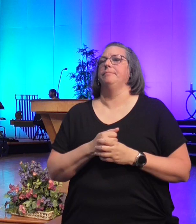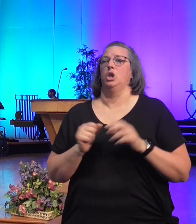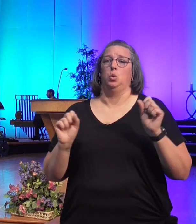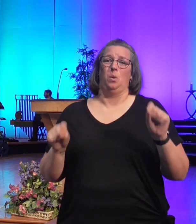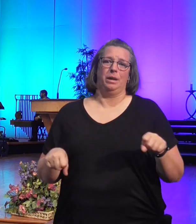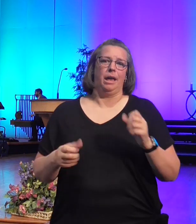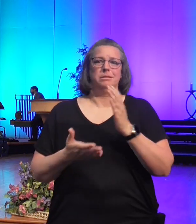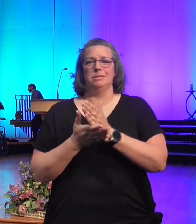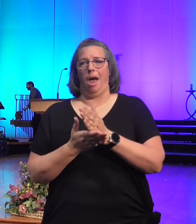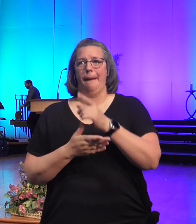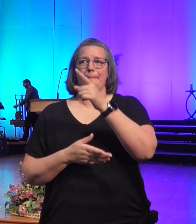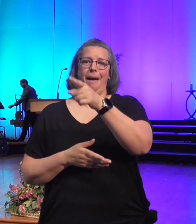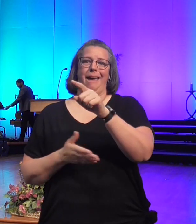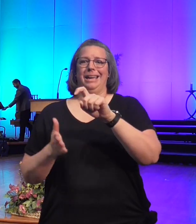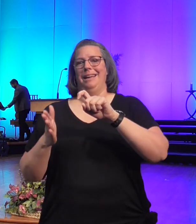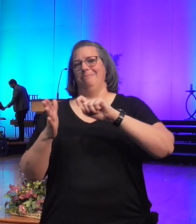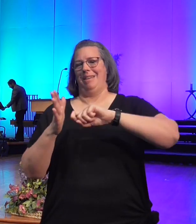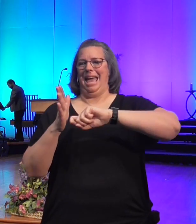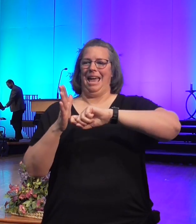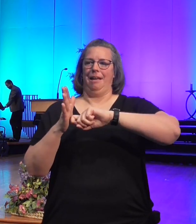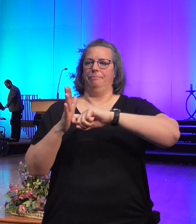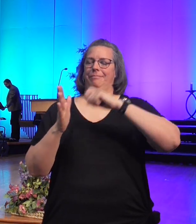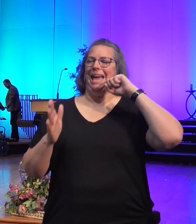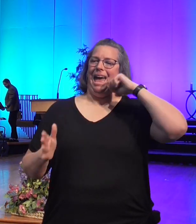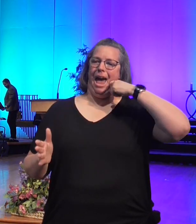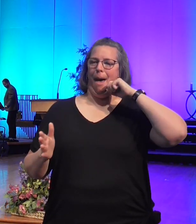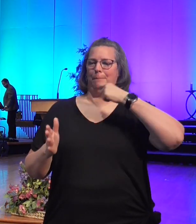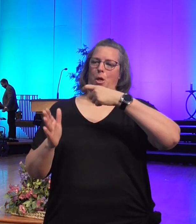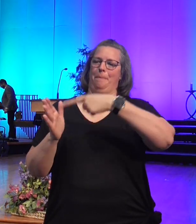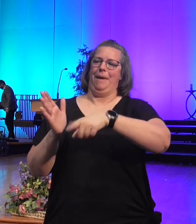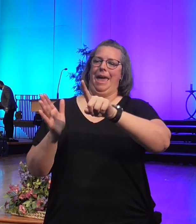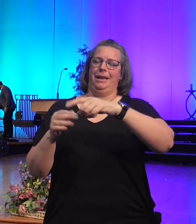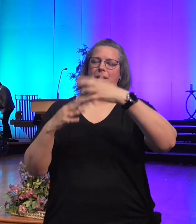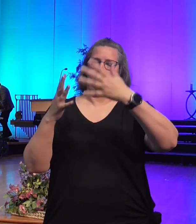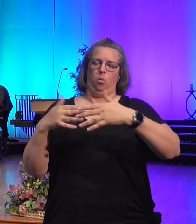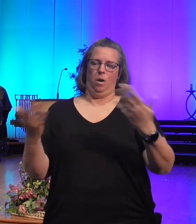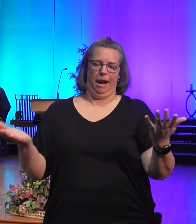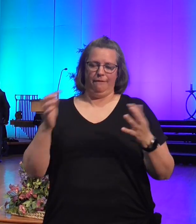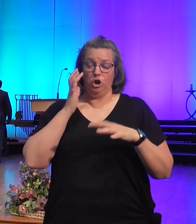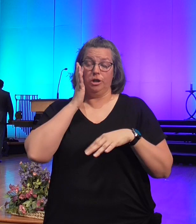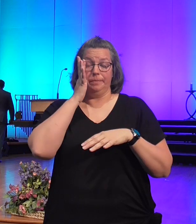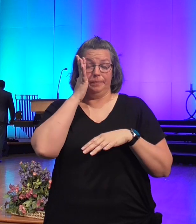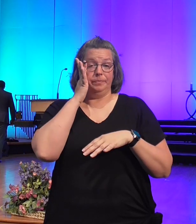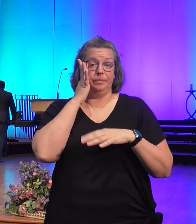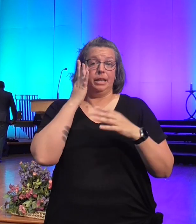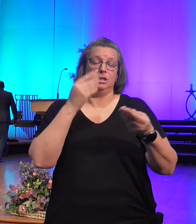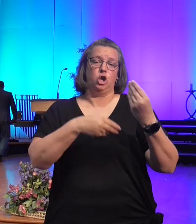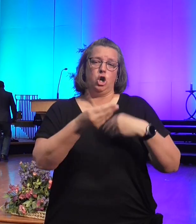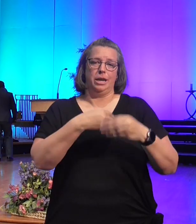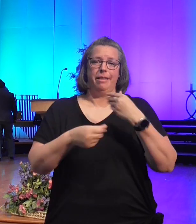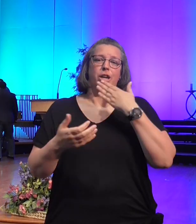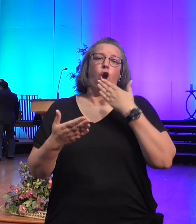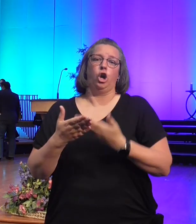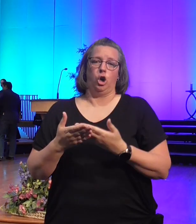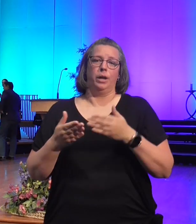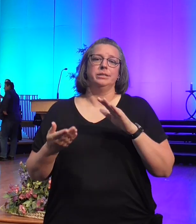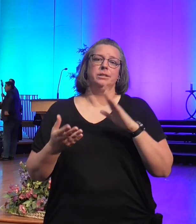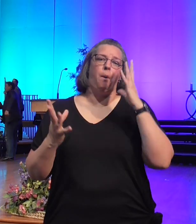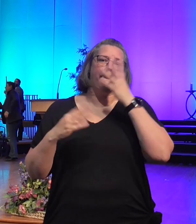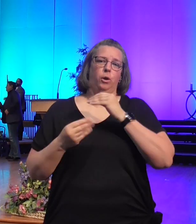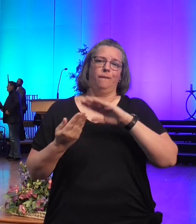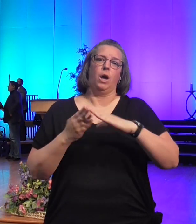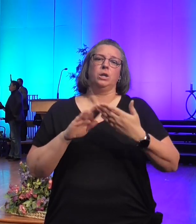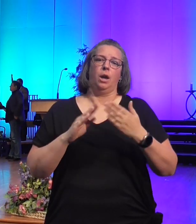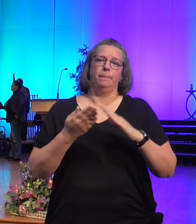in the lobby with Apple Pay and all sorts of pays. And so we hope you will consider circulating your good this day to our beautiful community. And as we do this